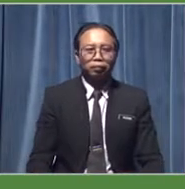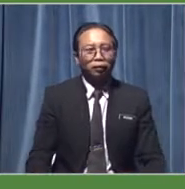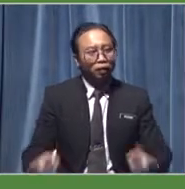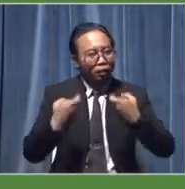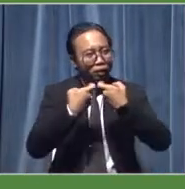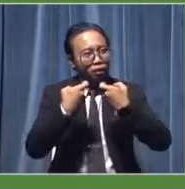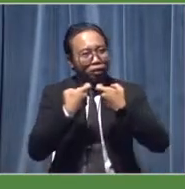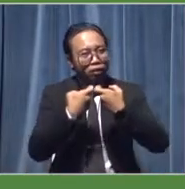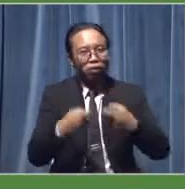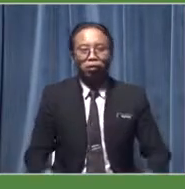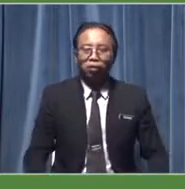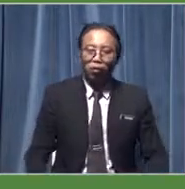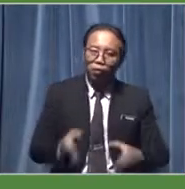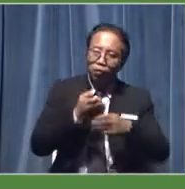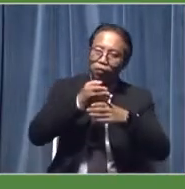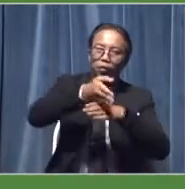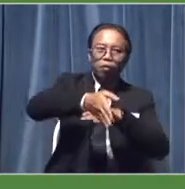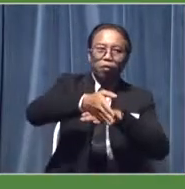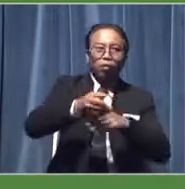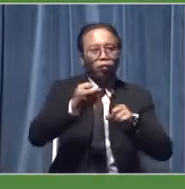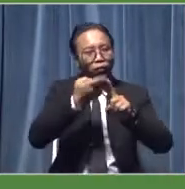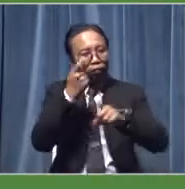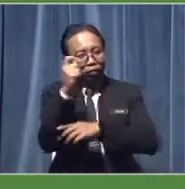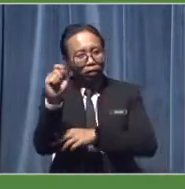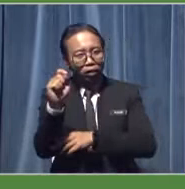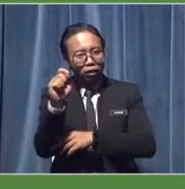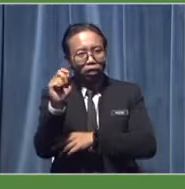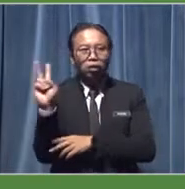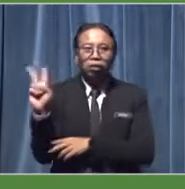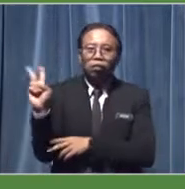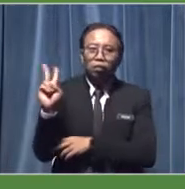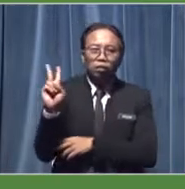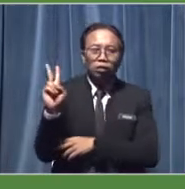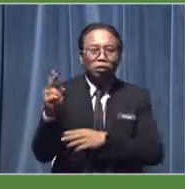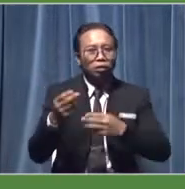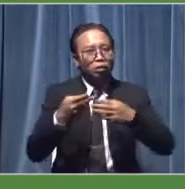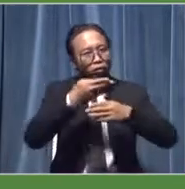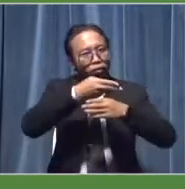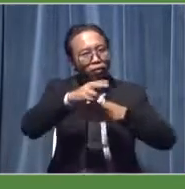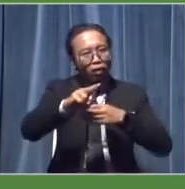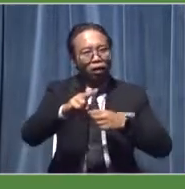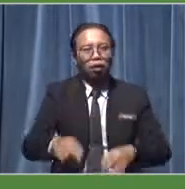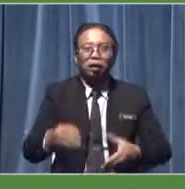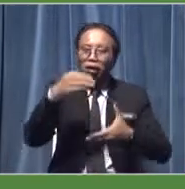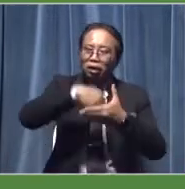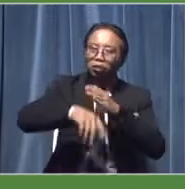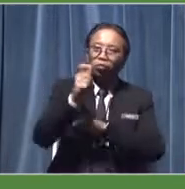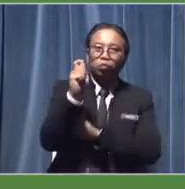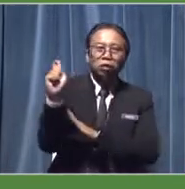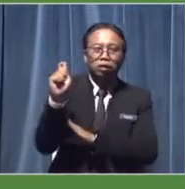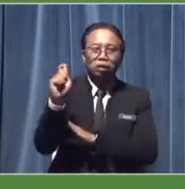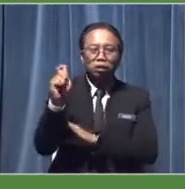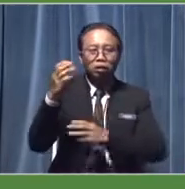charges flow from the voltage supply into the capacitor